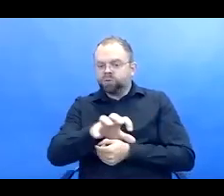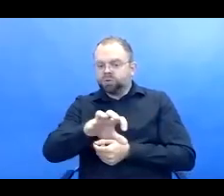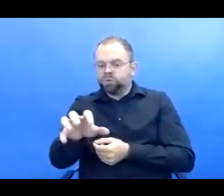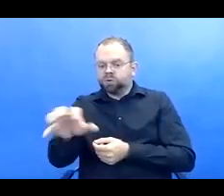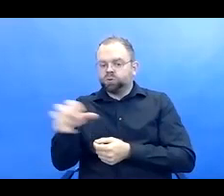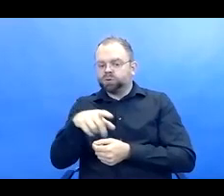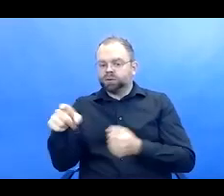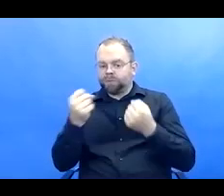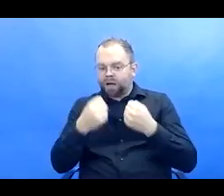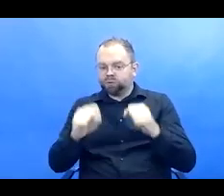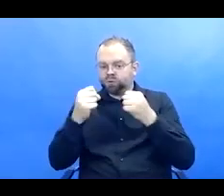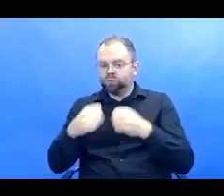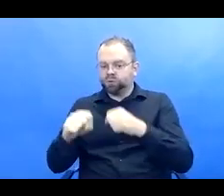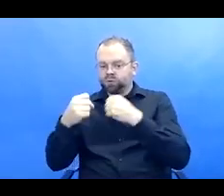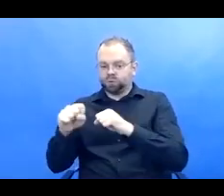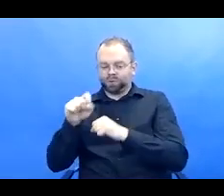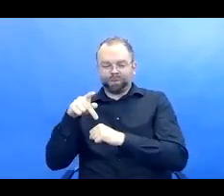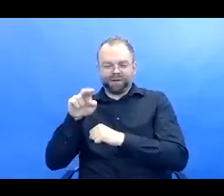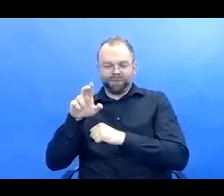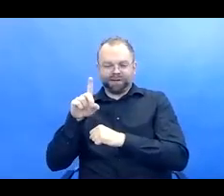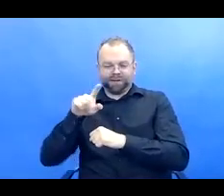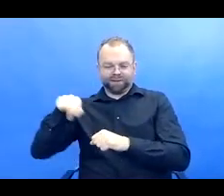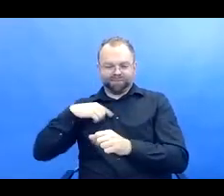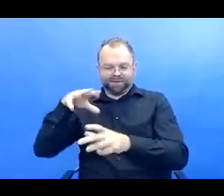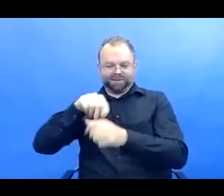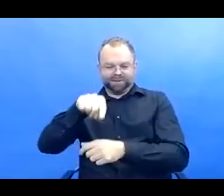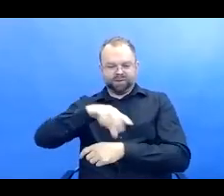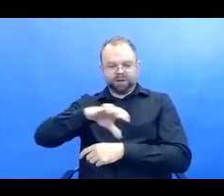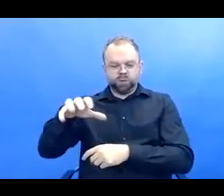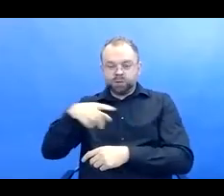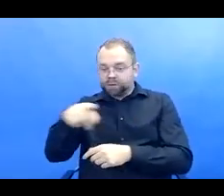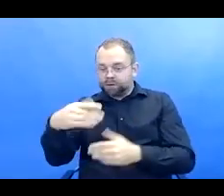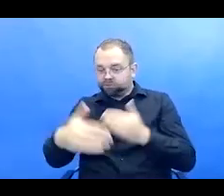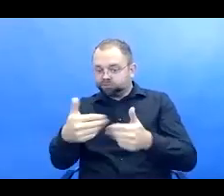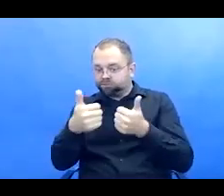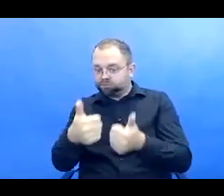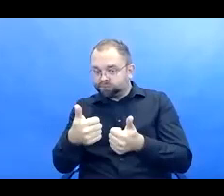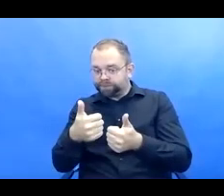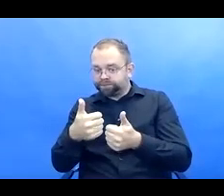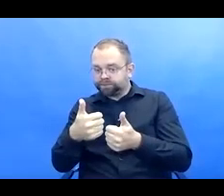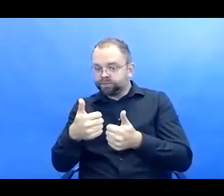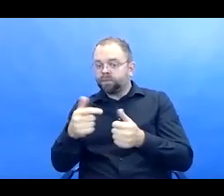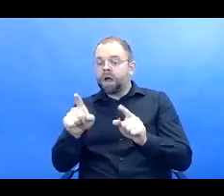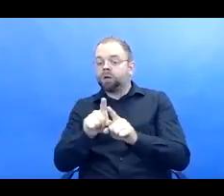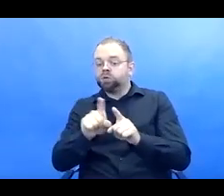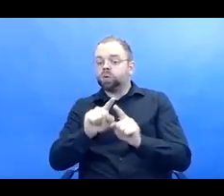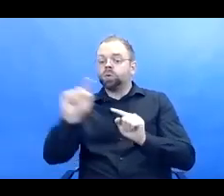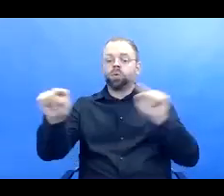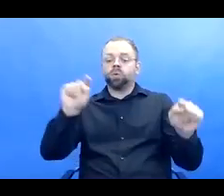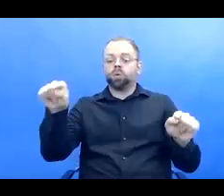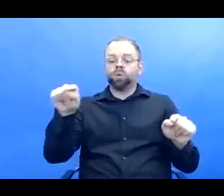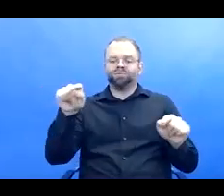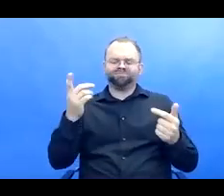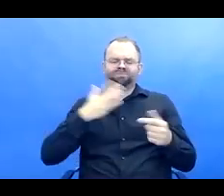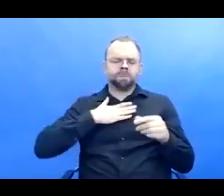on social protection, but also across other thematic areas, is to make sure that disability is on the agenda of governments when it